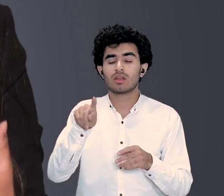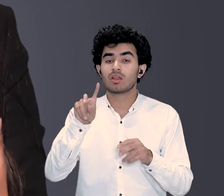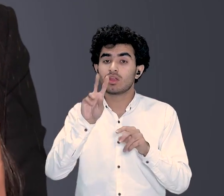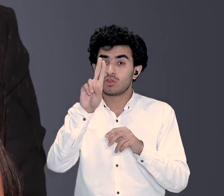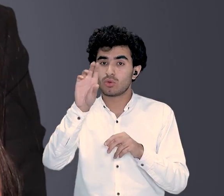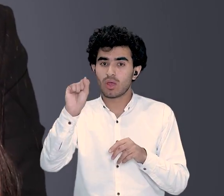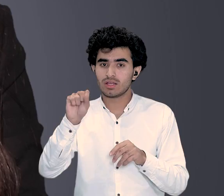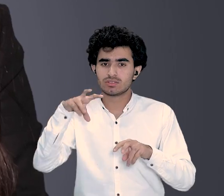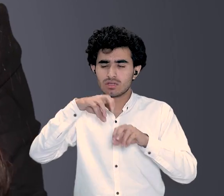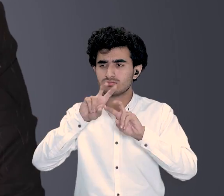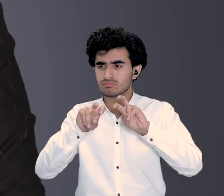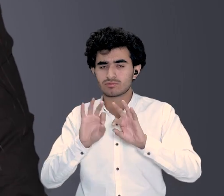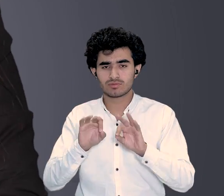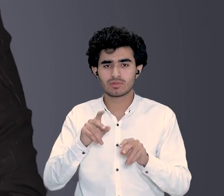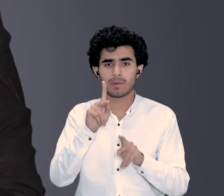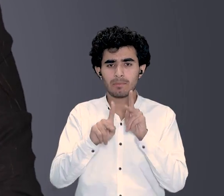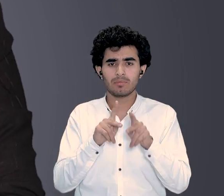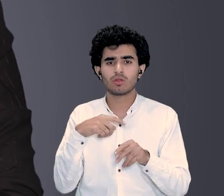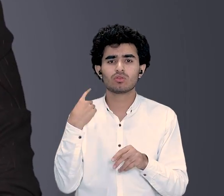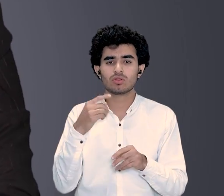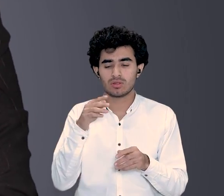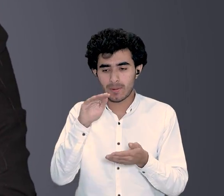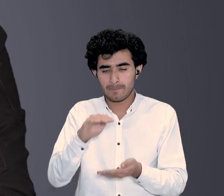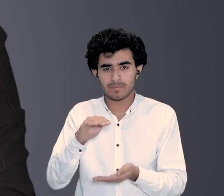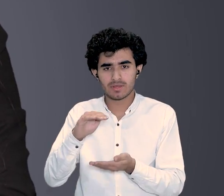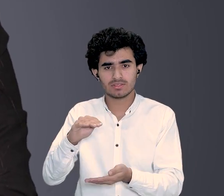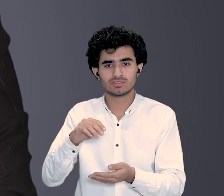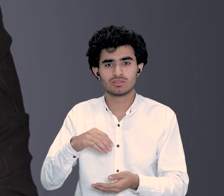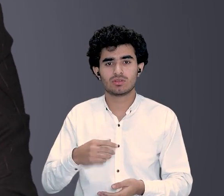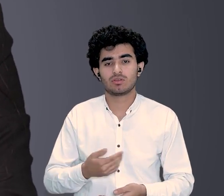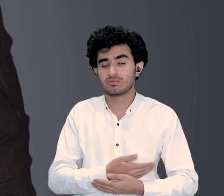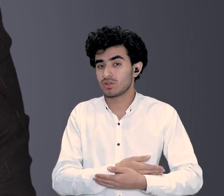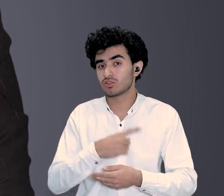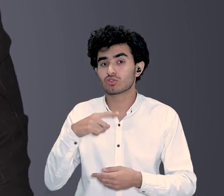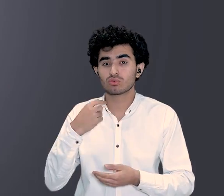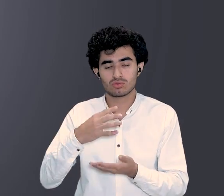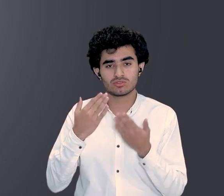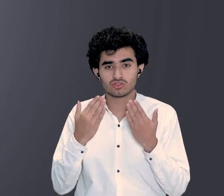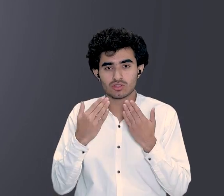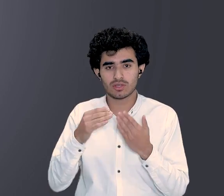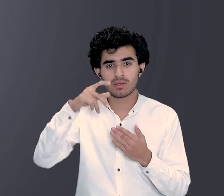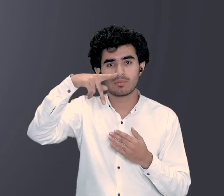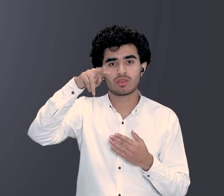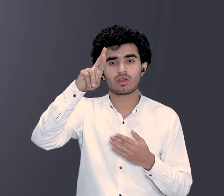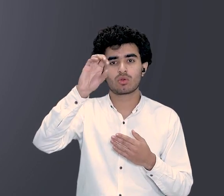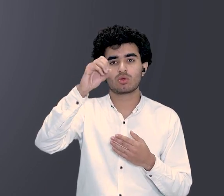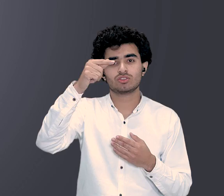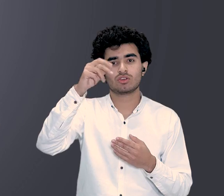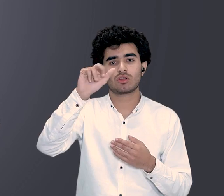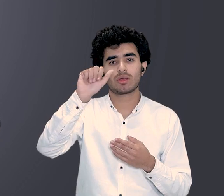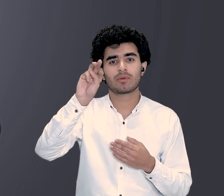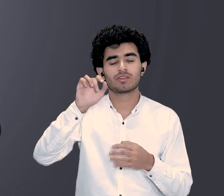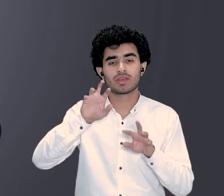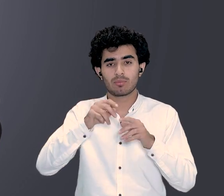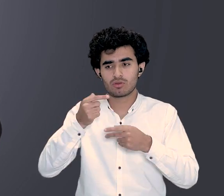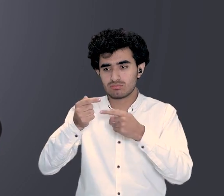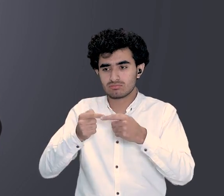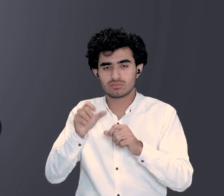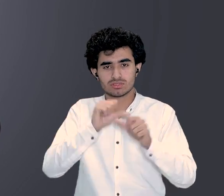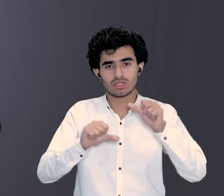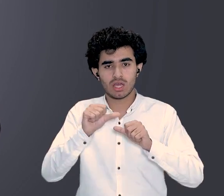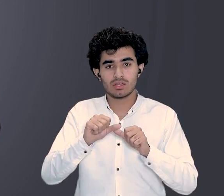that actually showed that kids that studied programming, especially in school, actually became